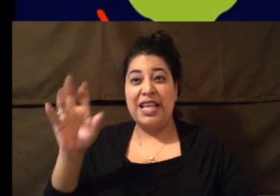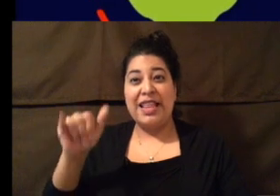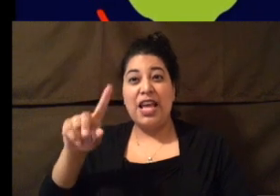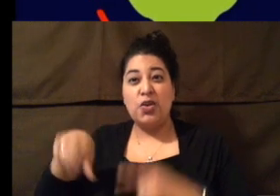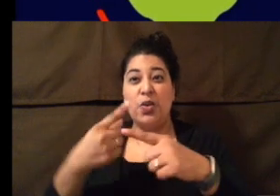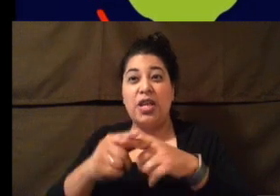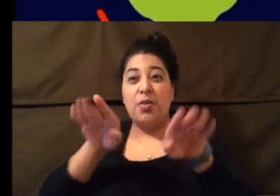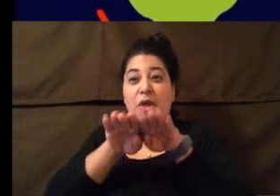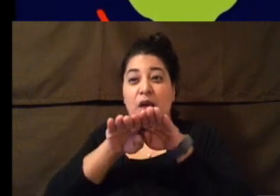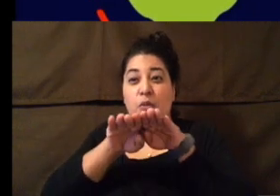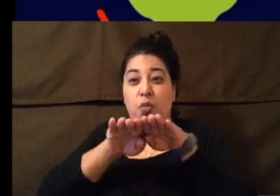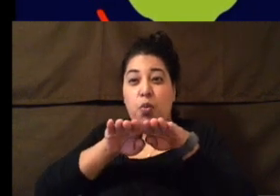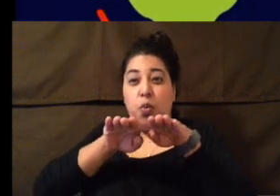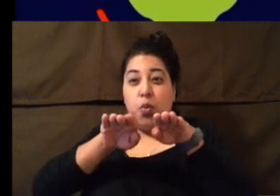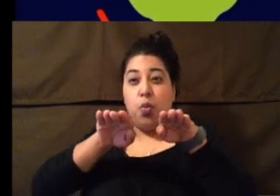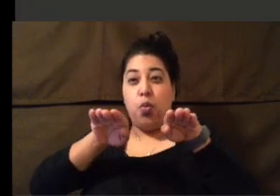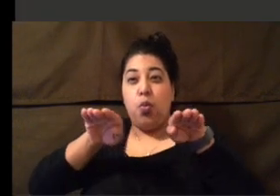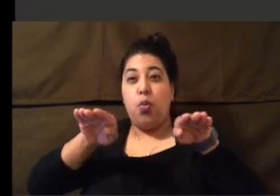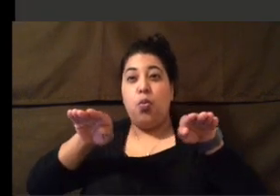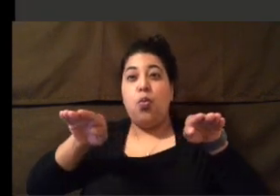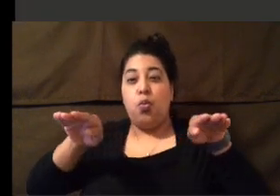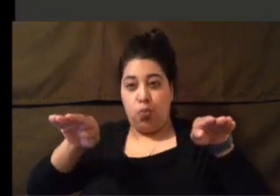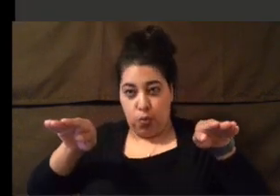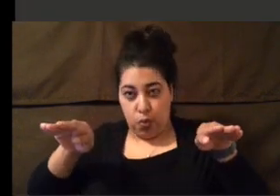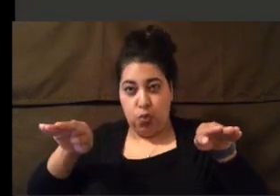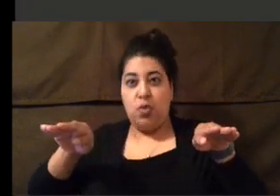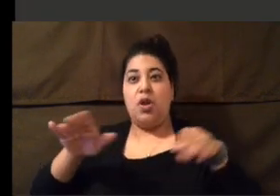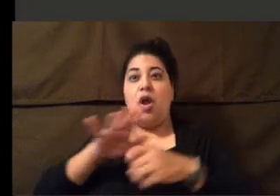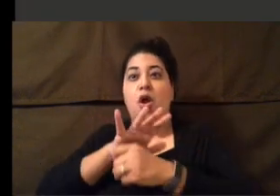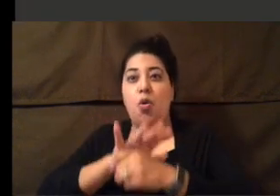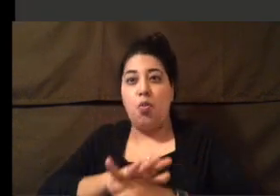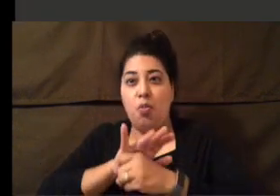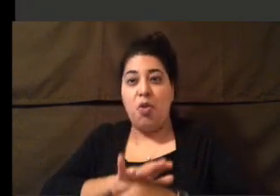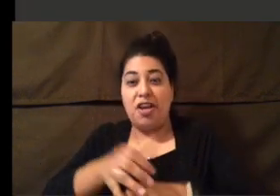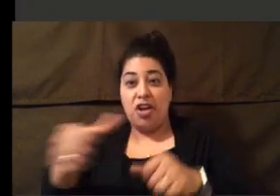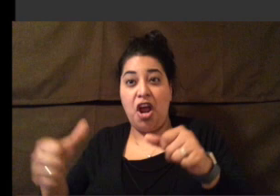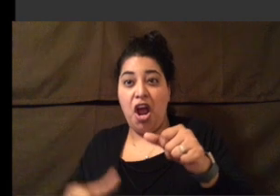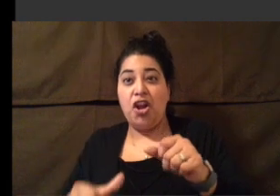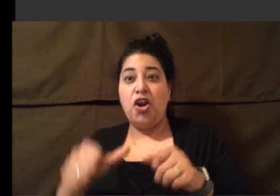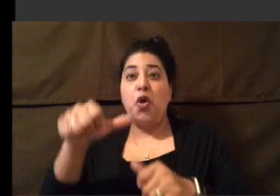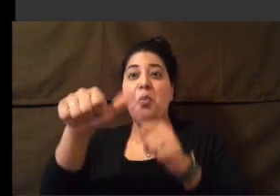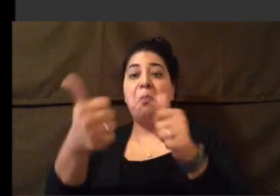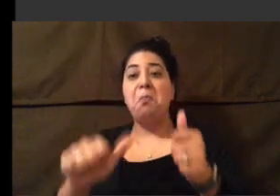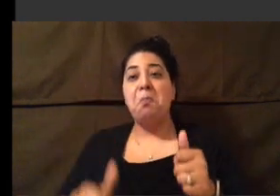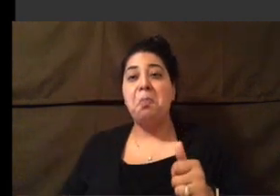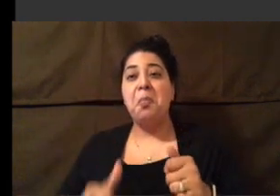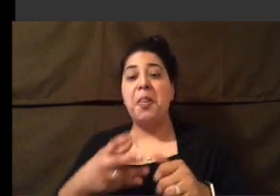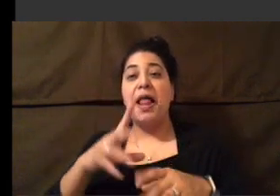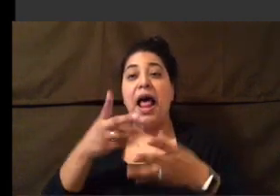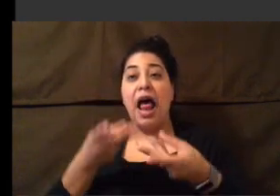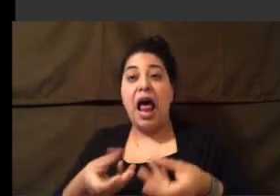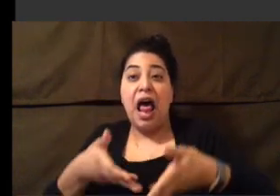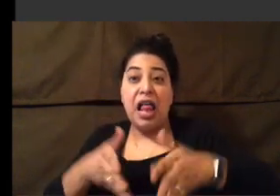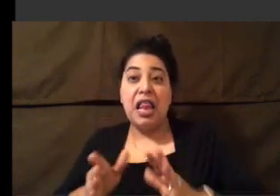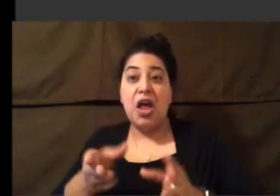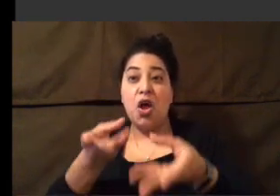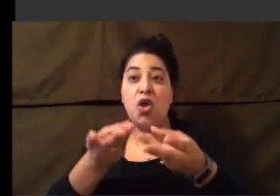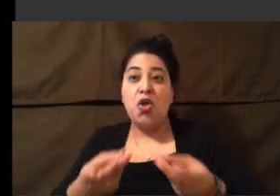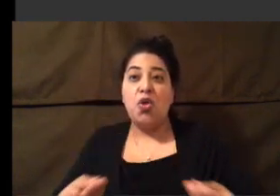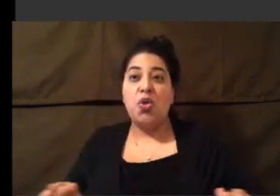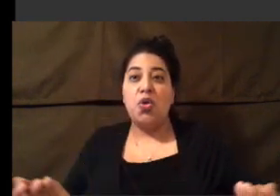volcanically active boundaries on Earth. As the plates separate, pressure on the underlying mantle decreases, allowing it to